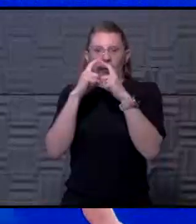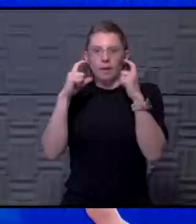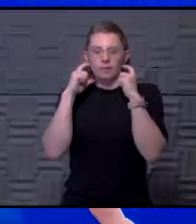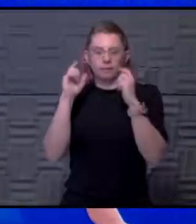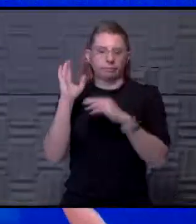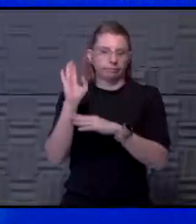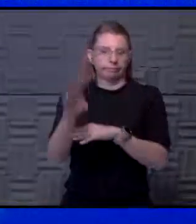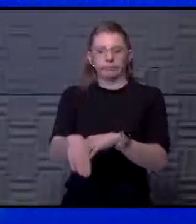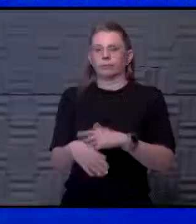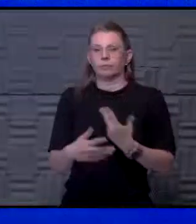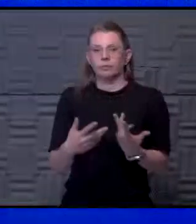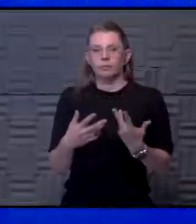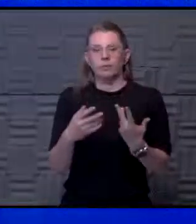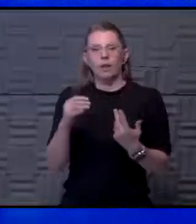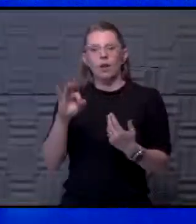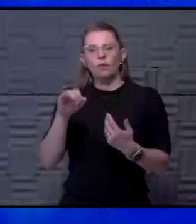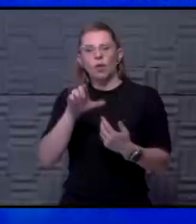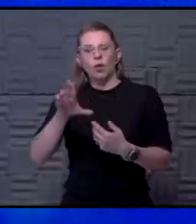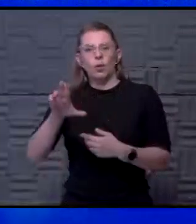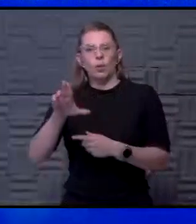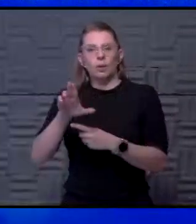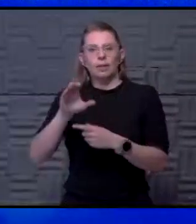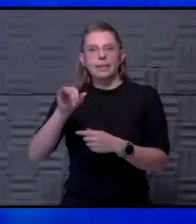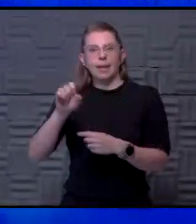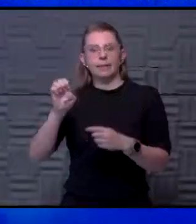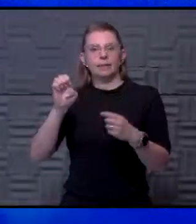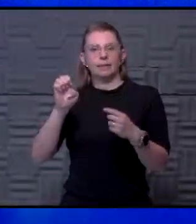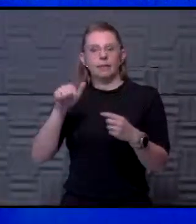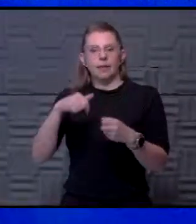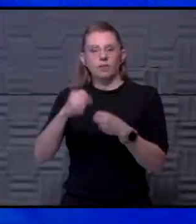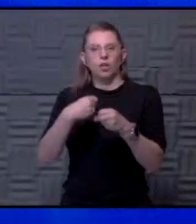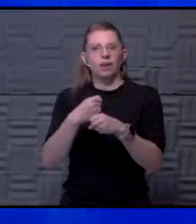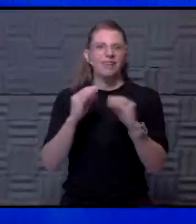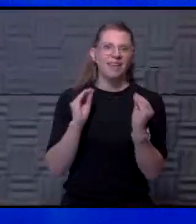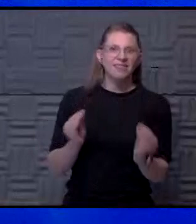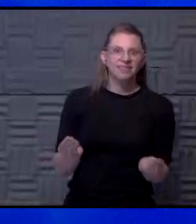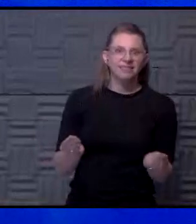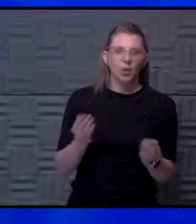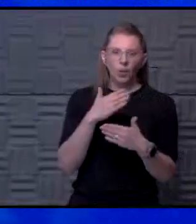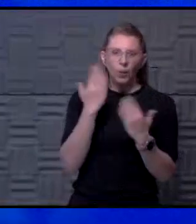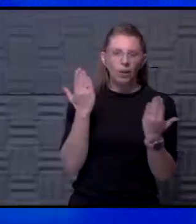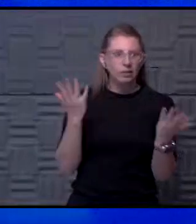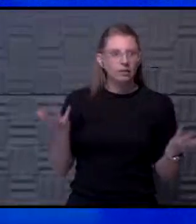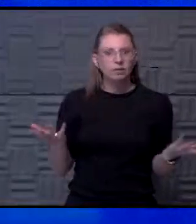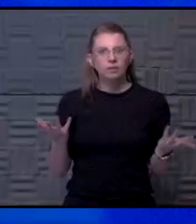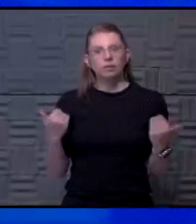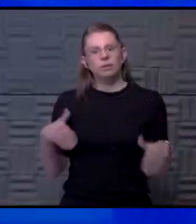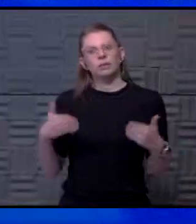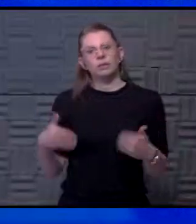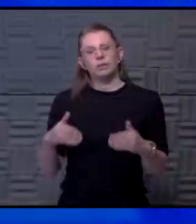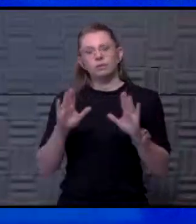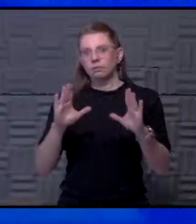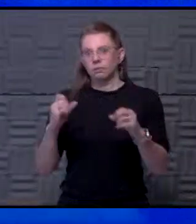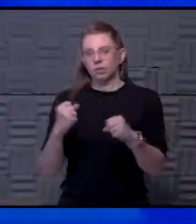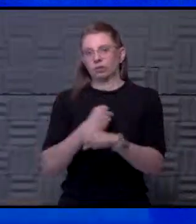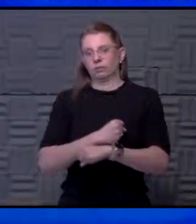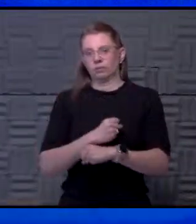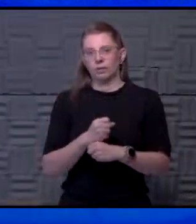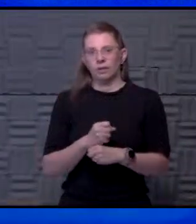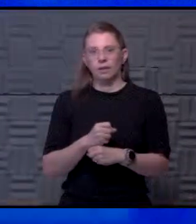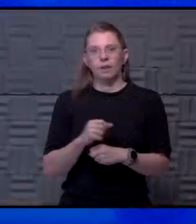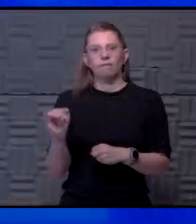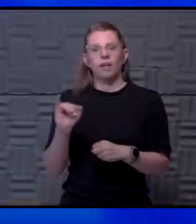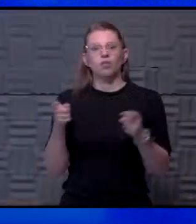influenza story, Yeah. how many influenza cases have we had at KU this year? None that we know None. of. Yeah. That's an incredible statistic. Infection control